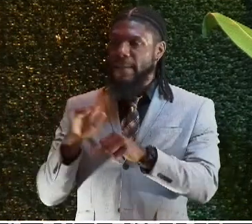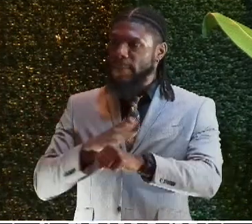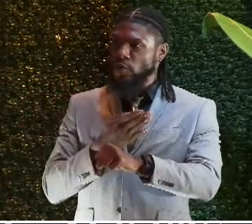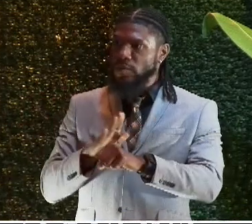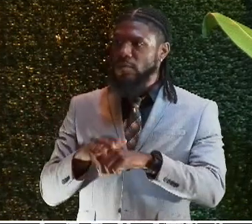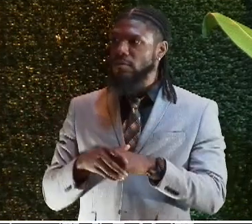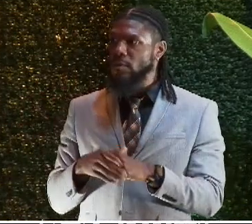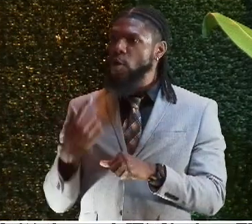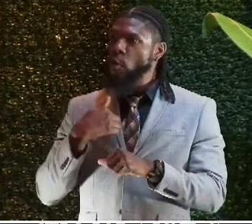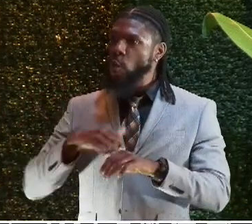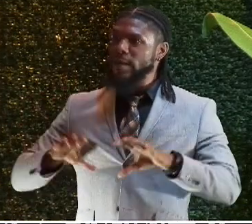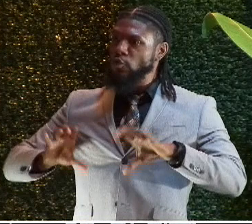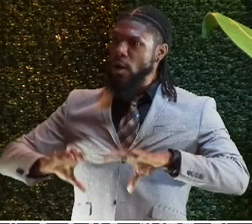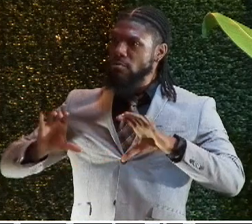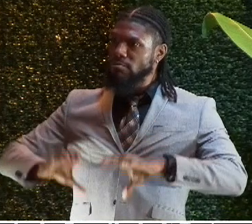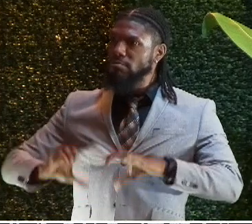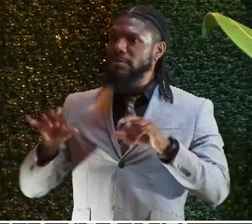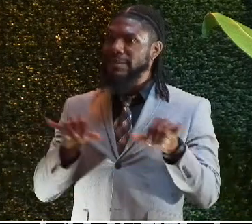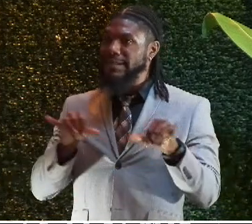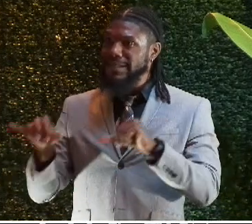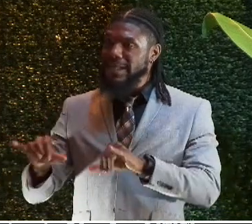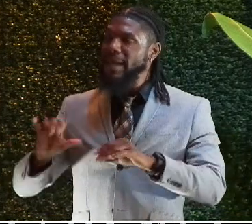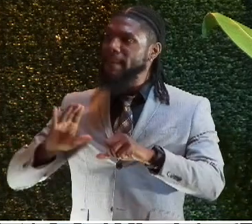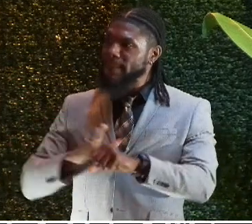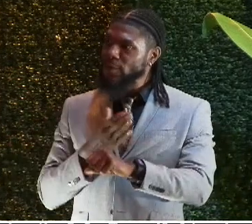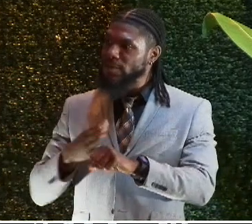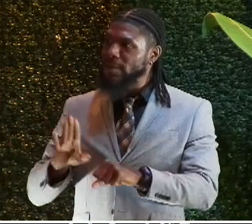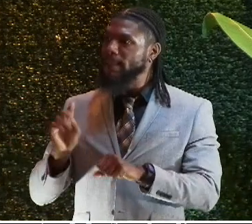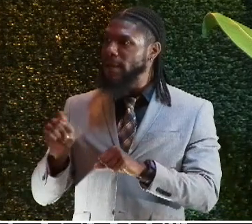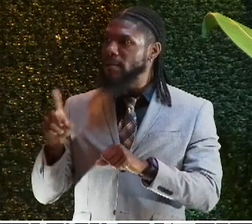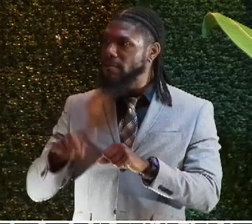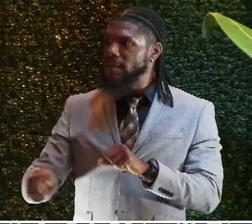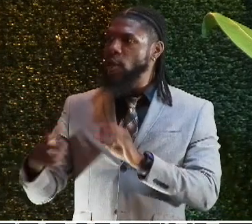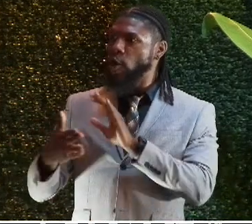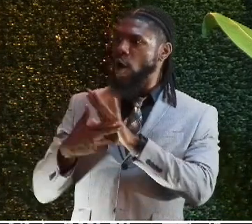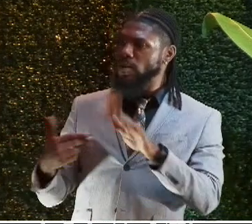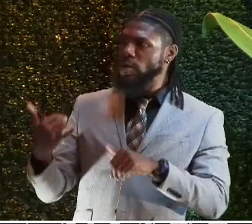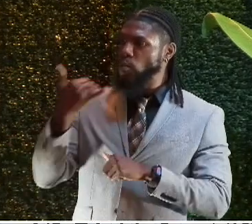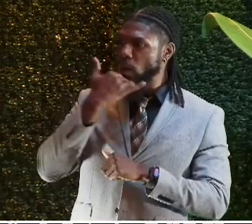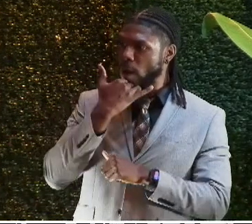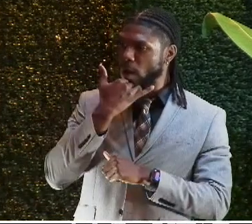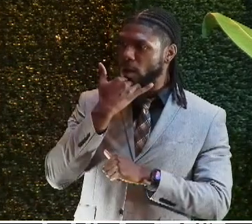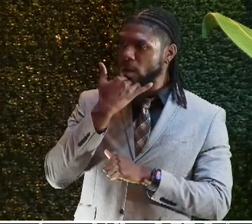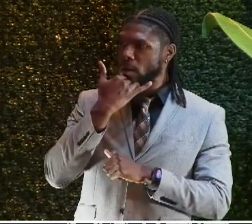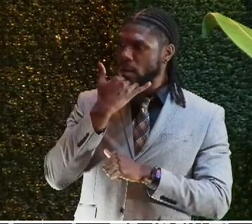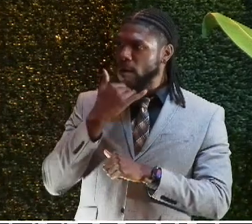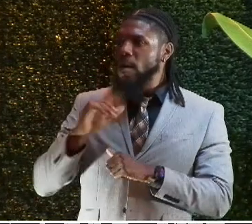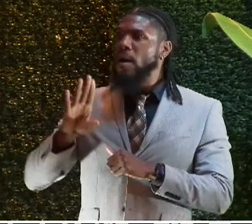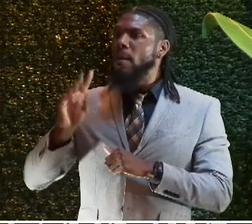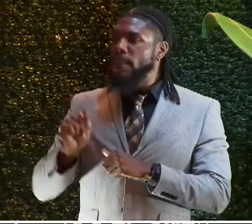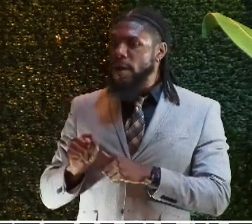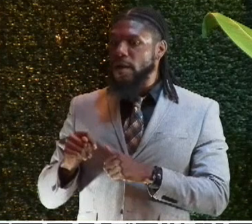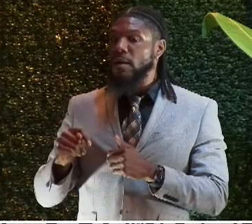to the same things, even though they calling us one. But one